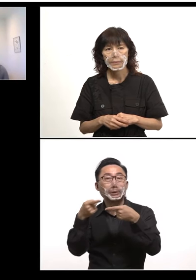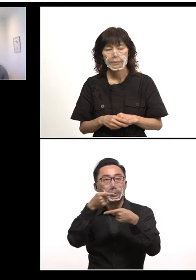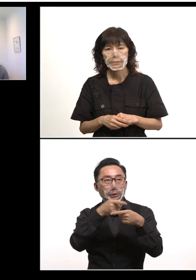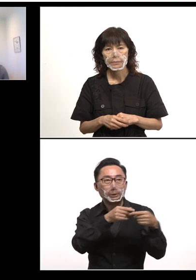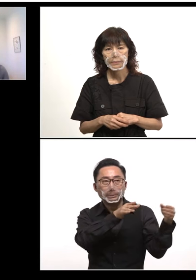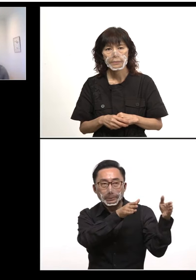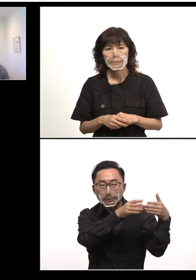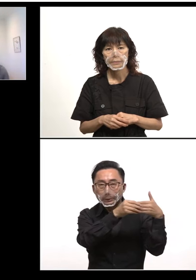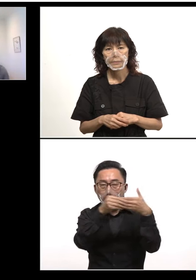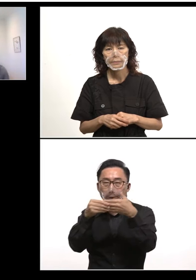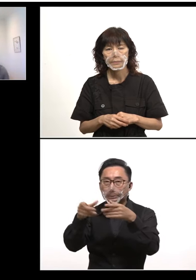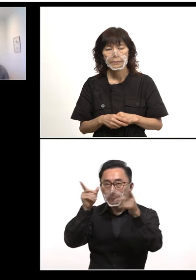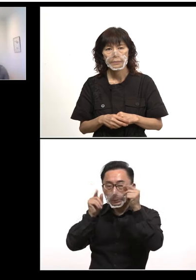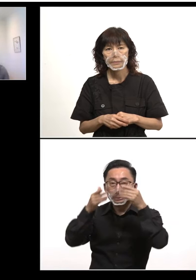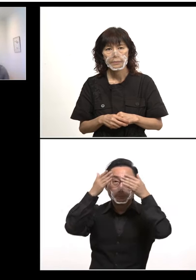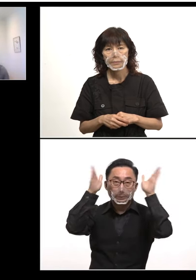highlighted that,